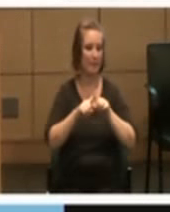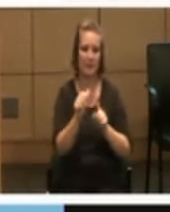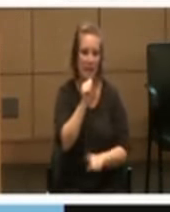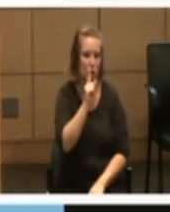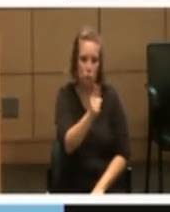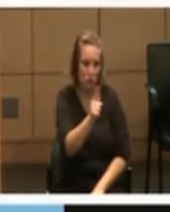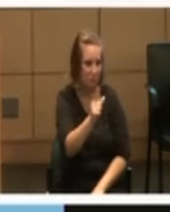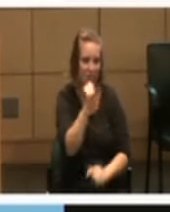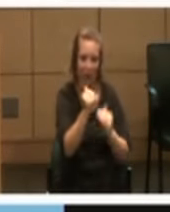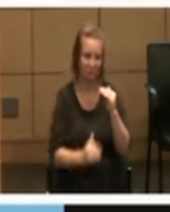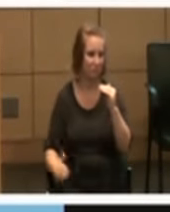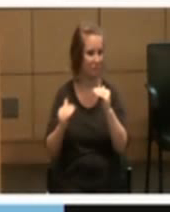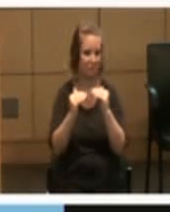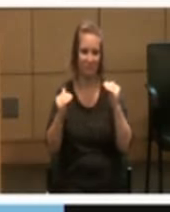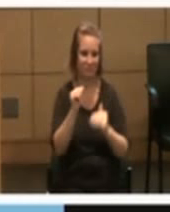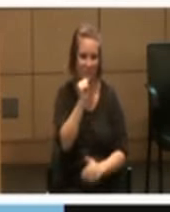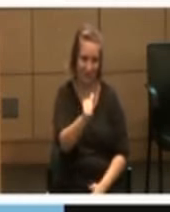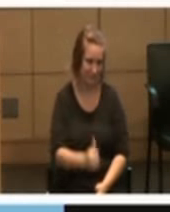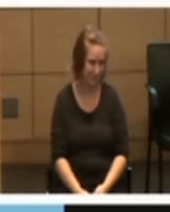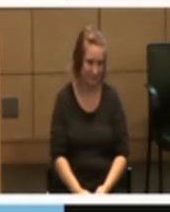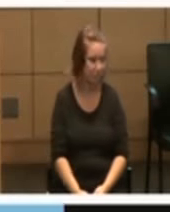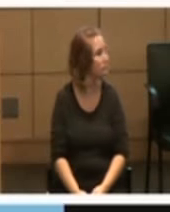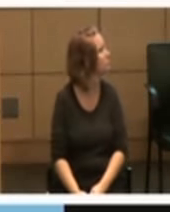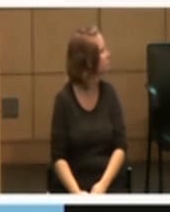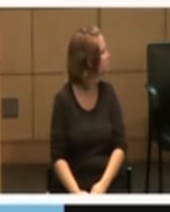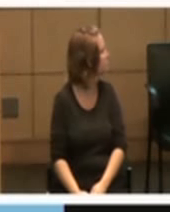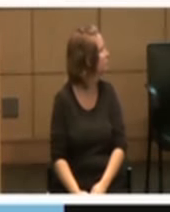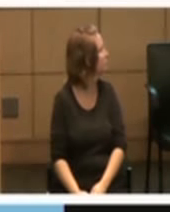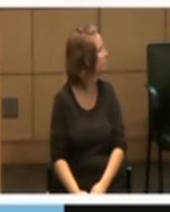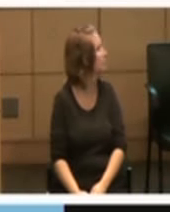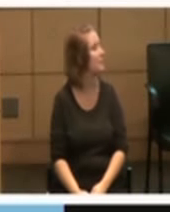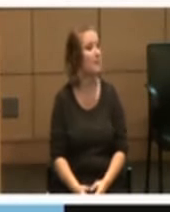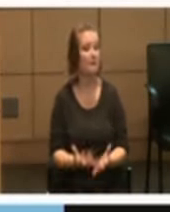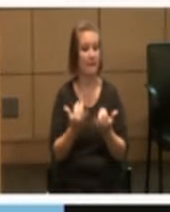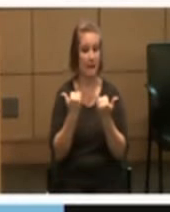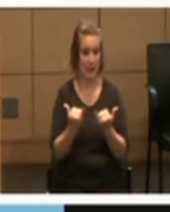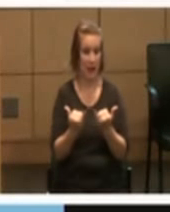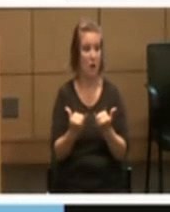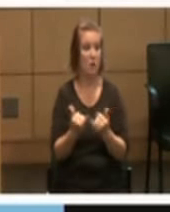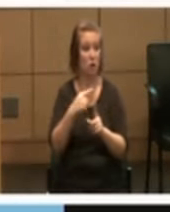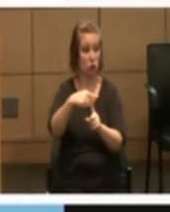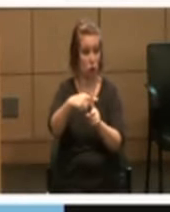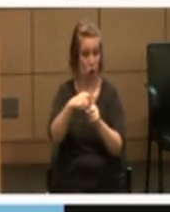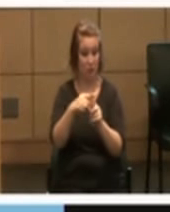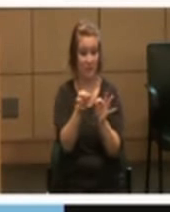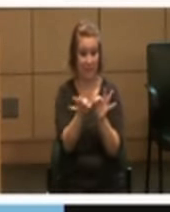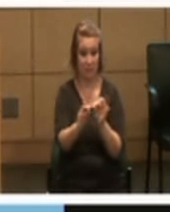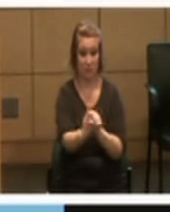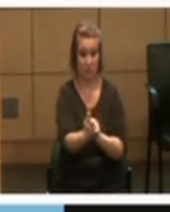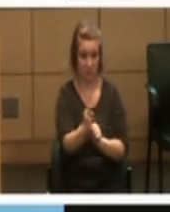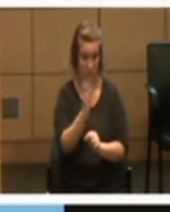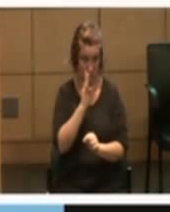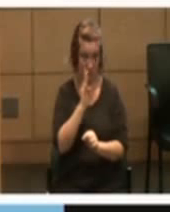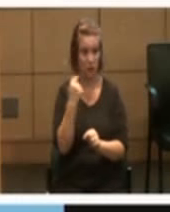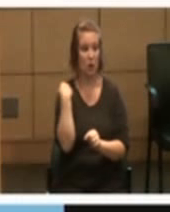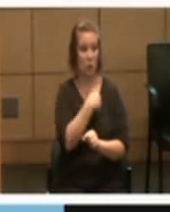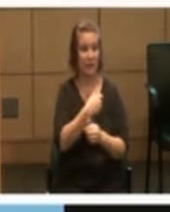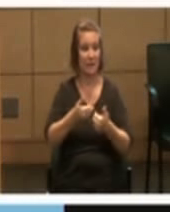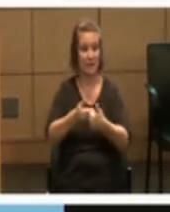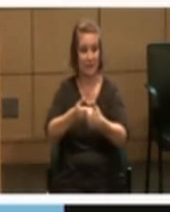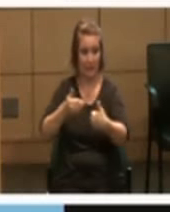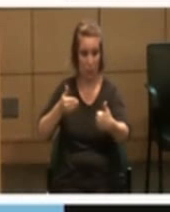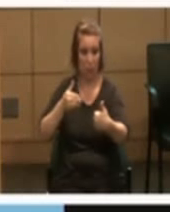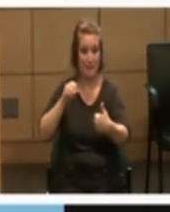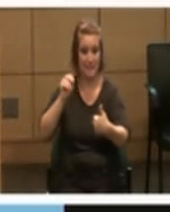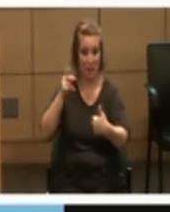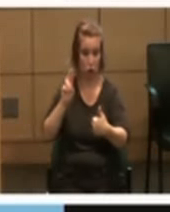Oops. All right. So then we do our target sentences from the front, and we spatially separate our masker to the side of the normal